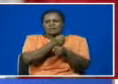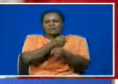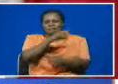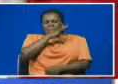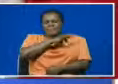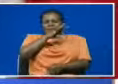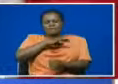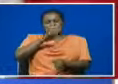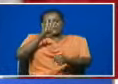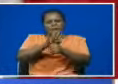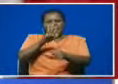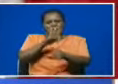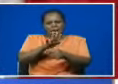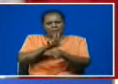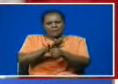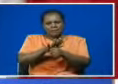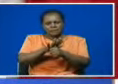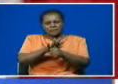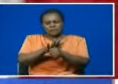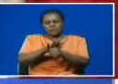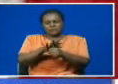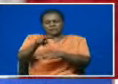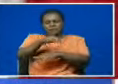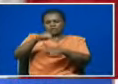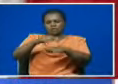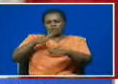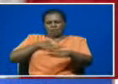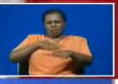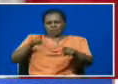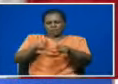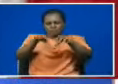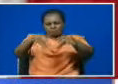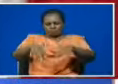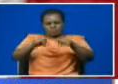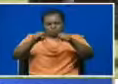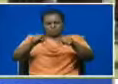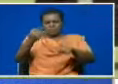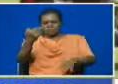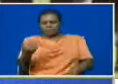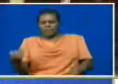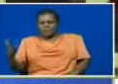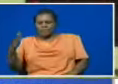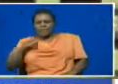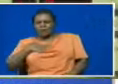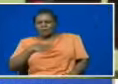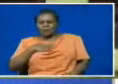nation and leave a just inheritance for our children.